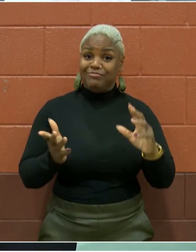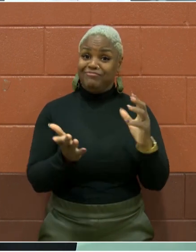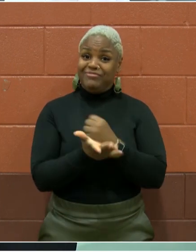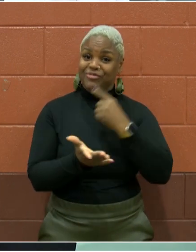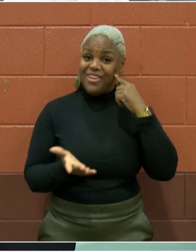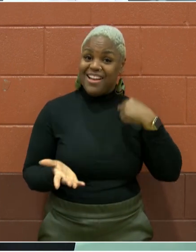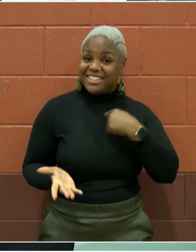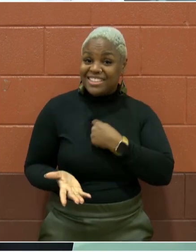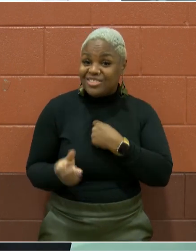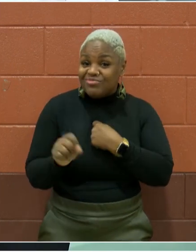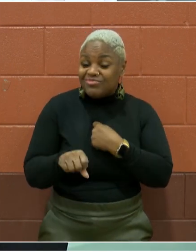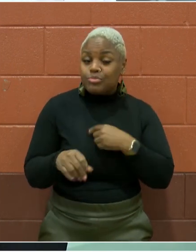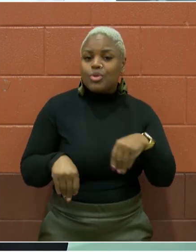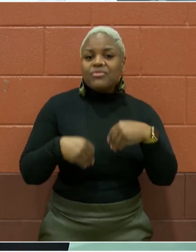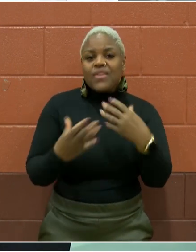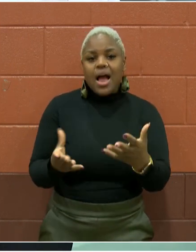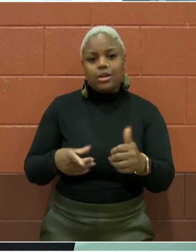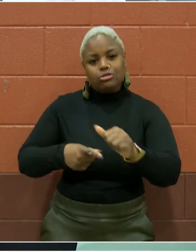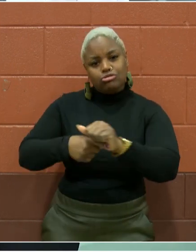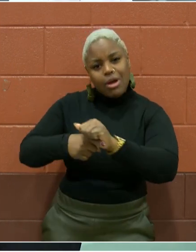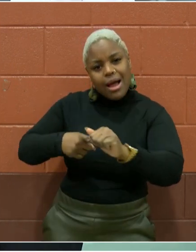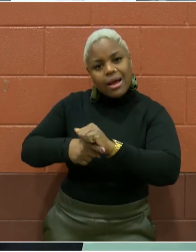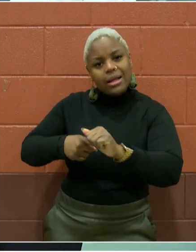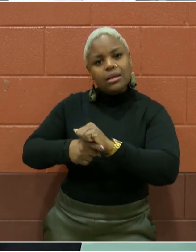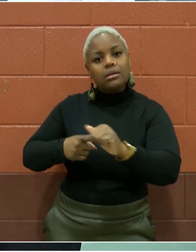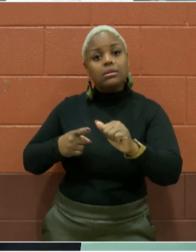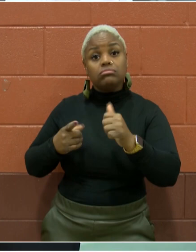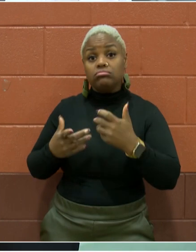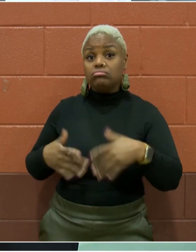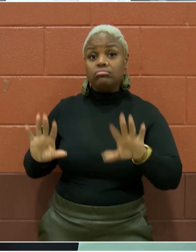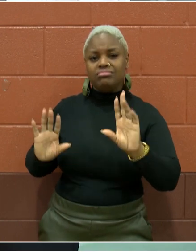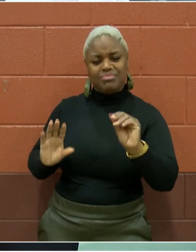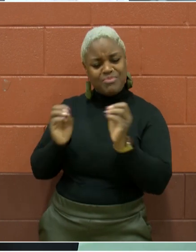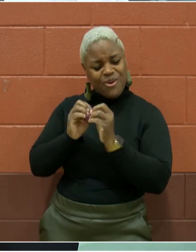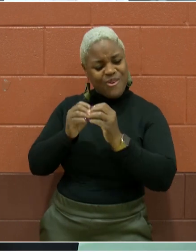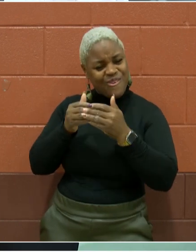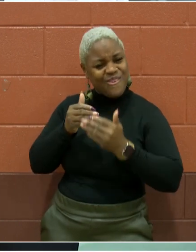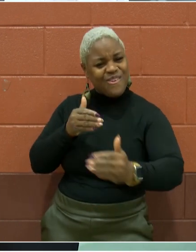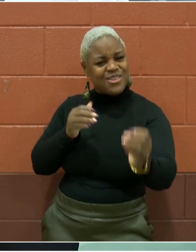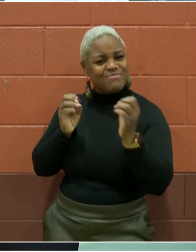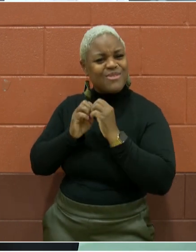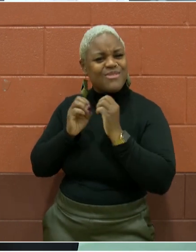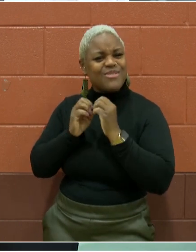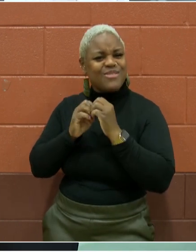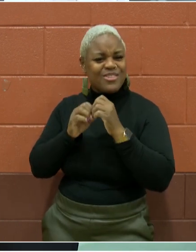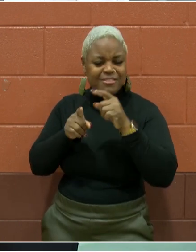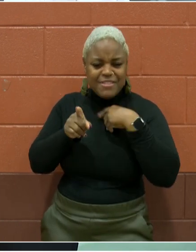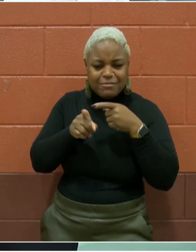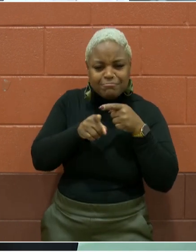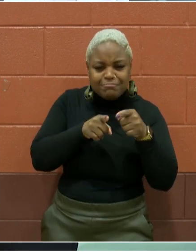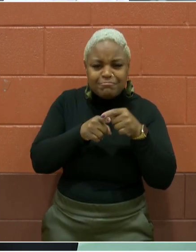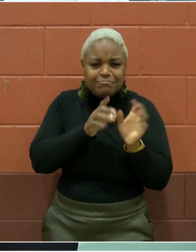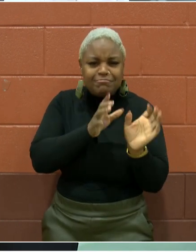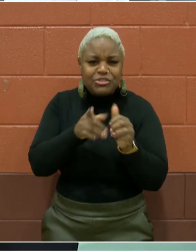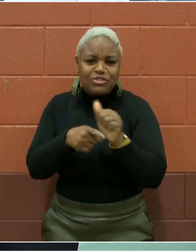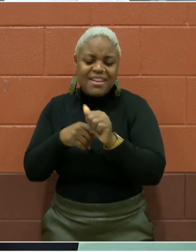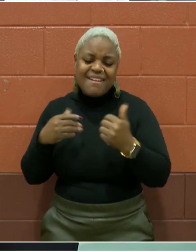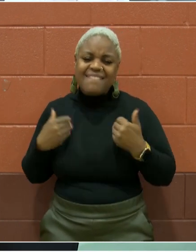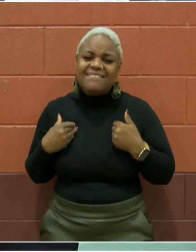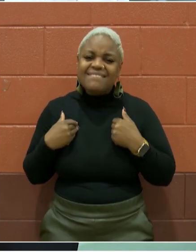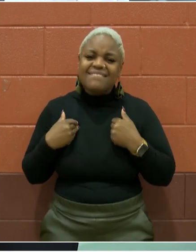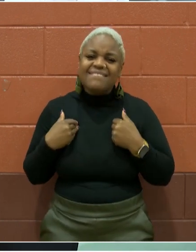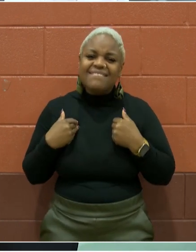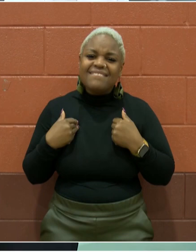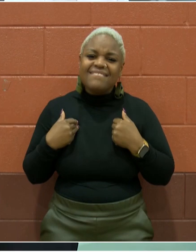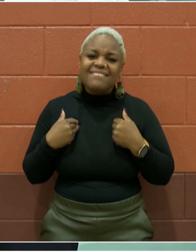provide one area of training that we want to focus on, because if you recall, many years ago, we had a lot of engagement across the country, if you